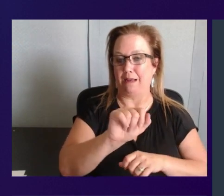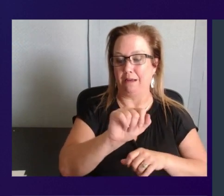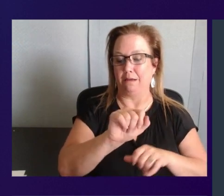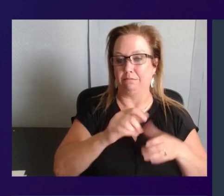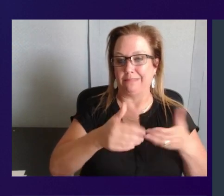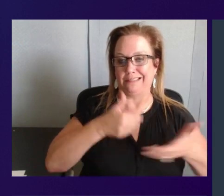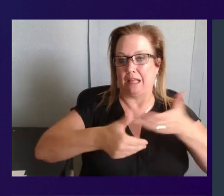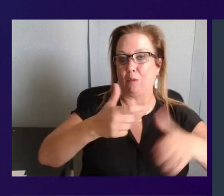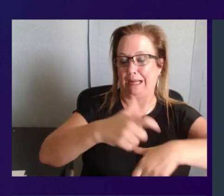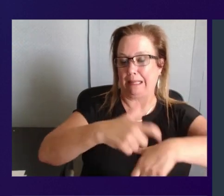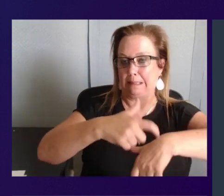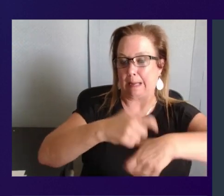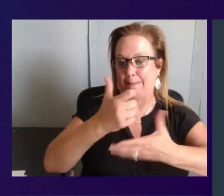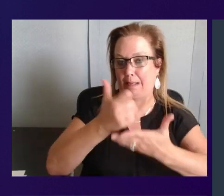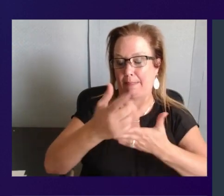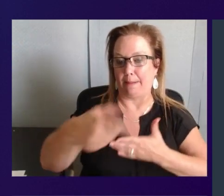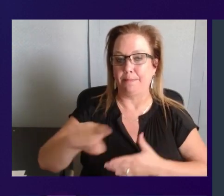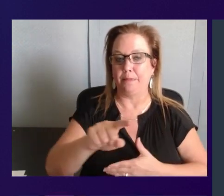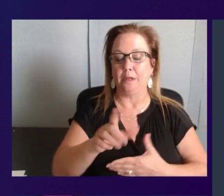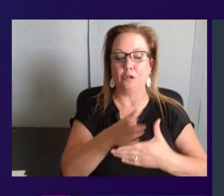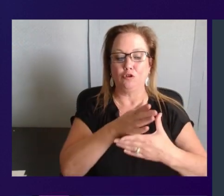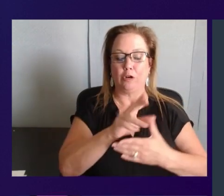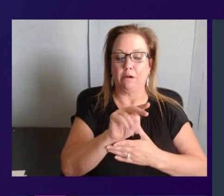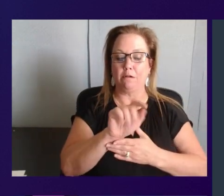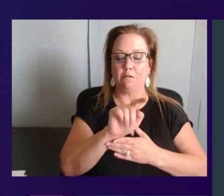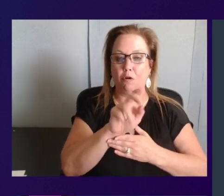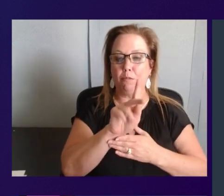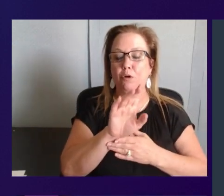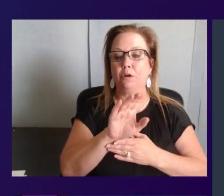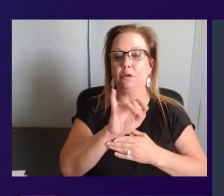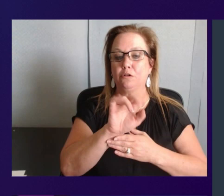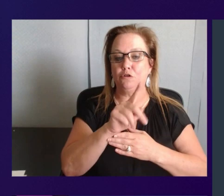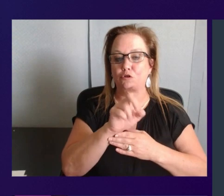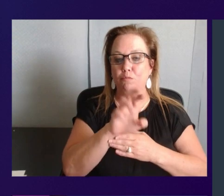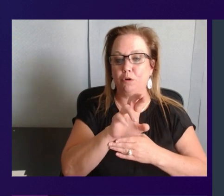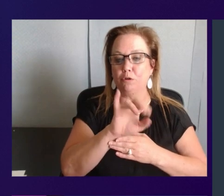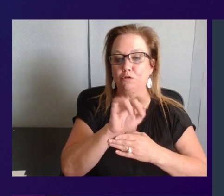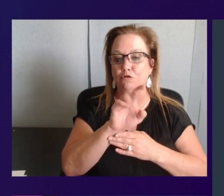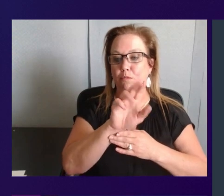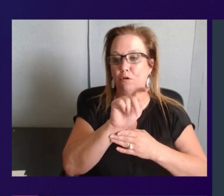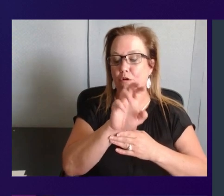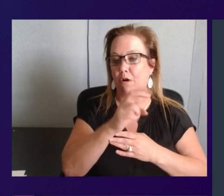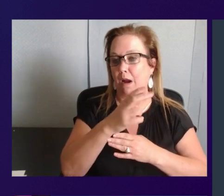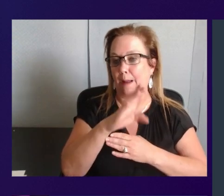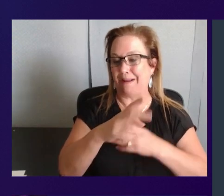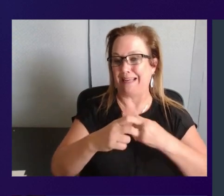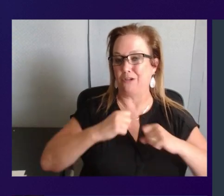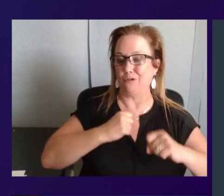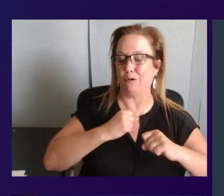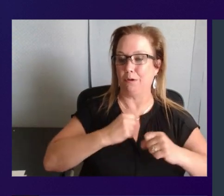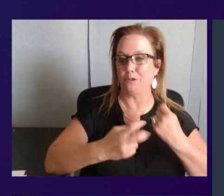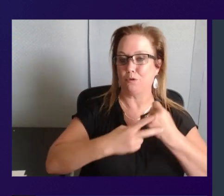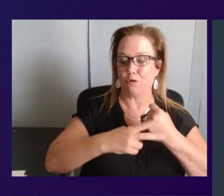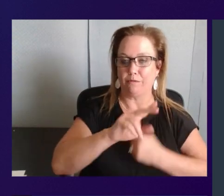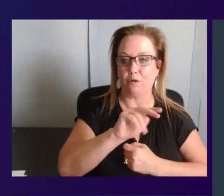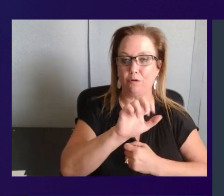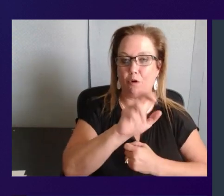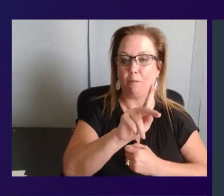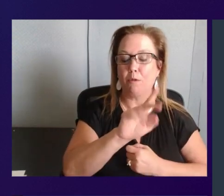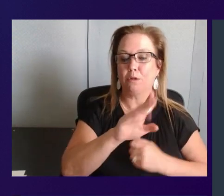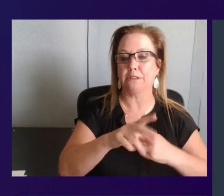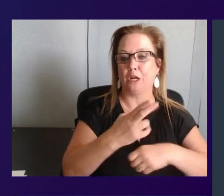outcome. Shared notebook systems like Jupyter and Jupyter Hub need durable storage for notebooks and user